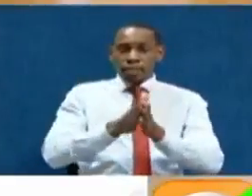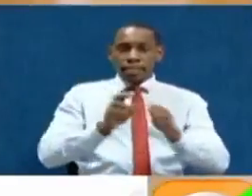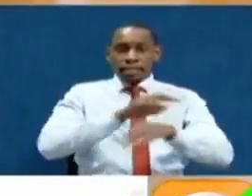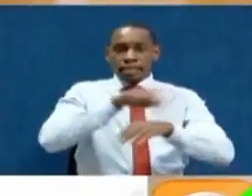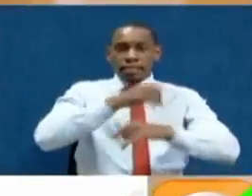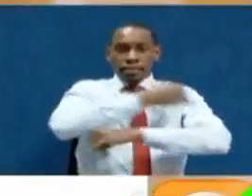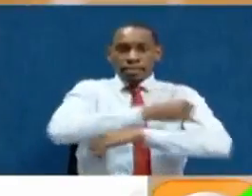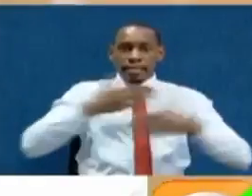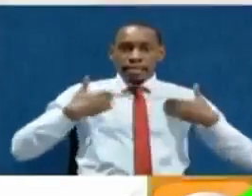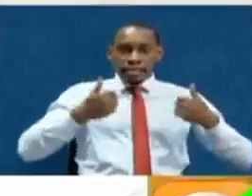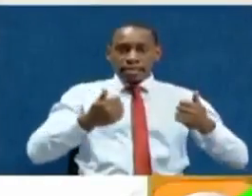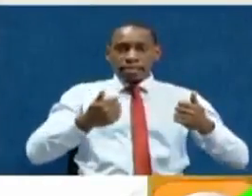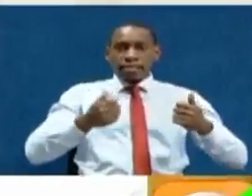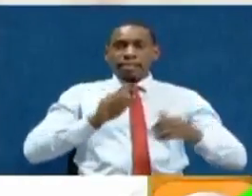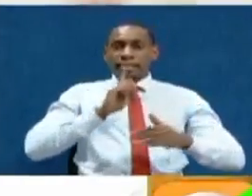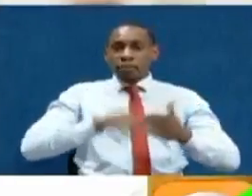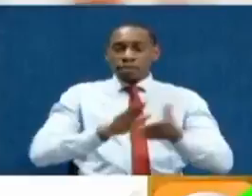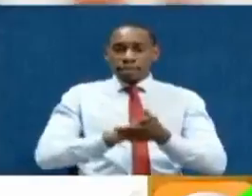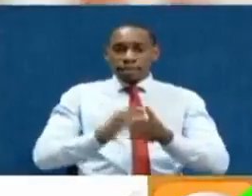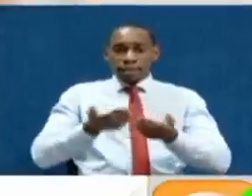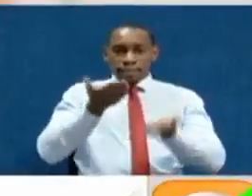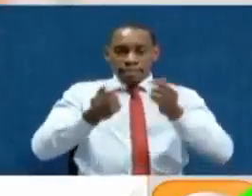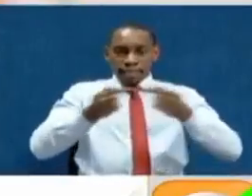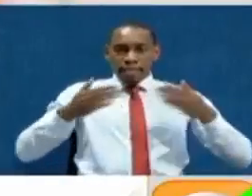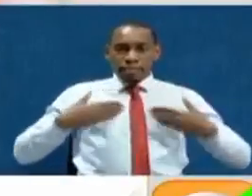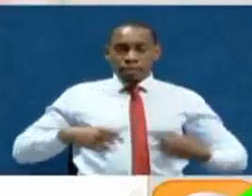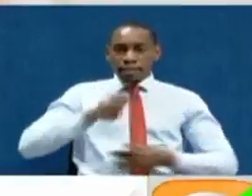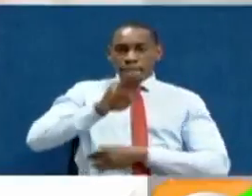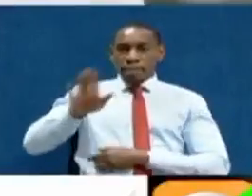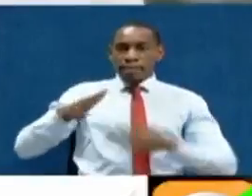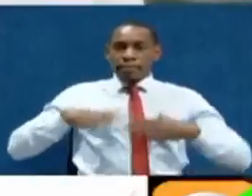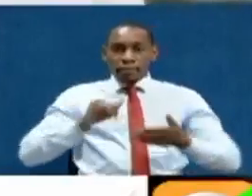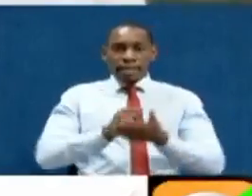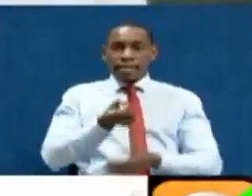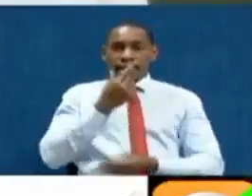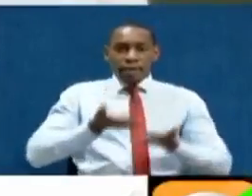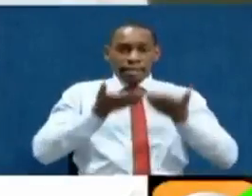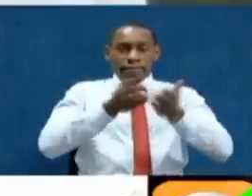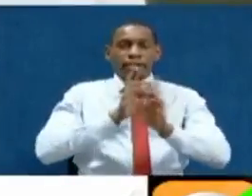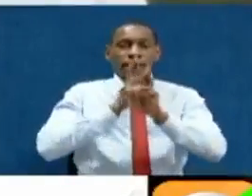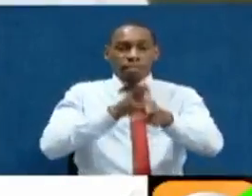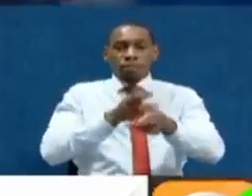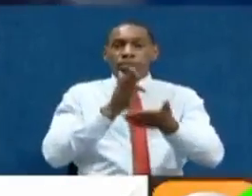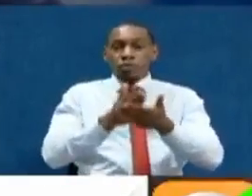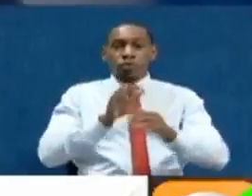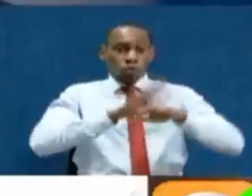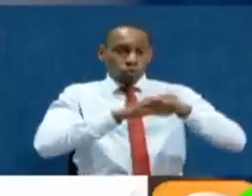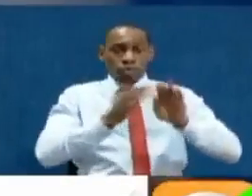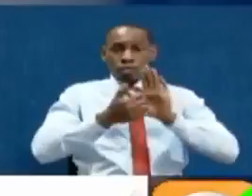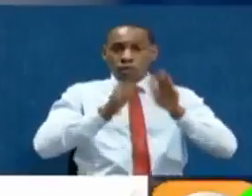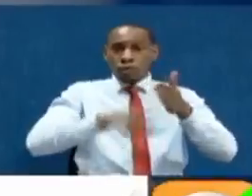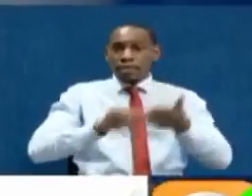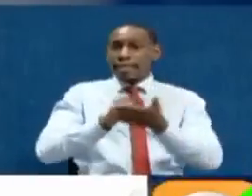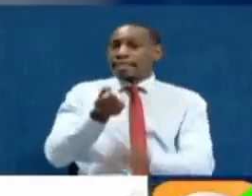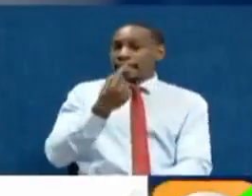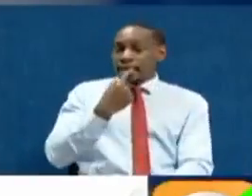the National Institute of Health, measured antibodies in 45 people it vaccinated. The results were promising. They showed